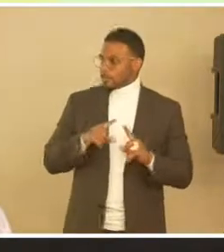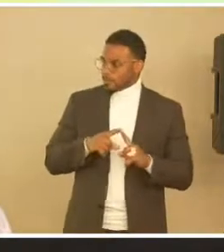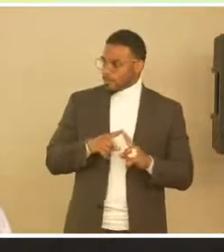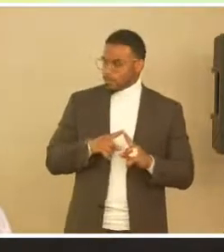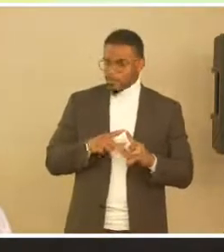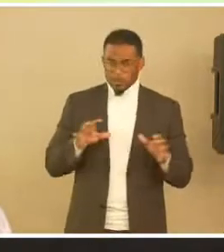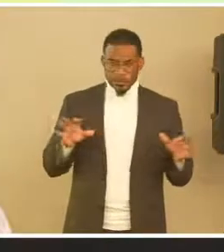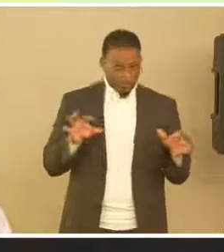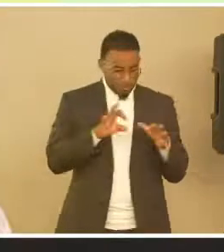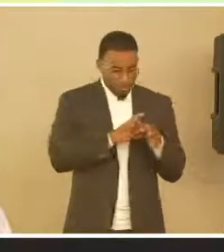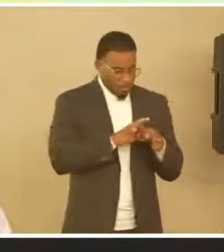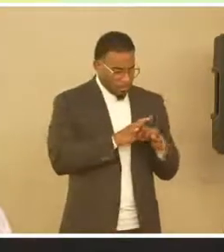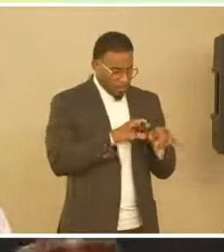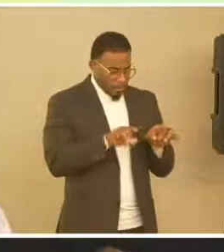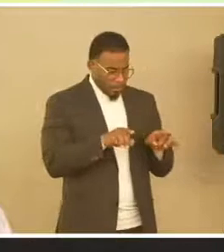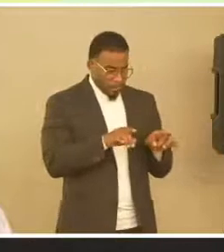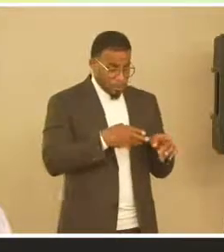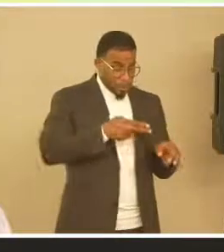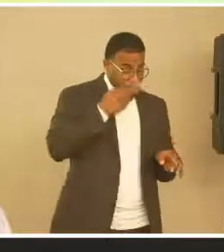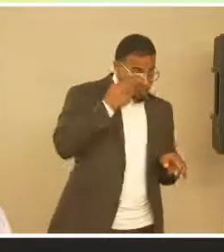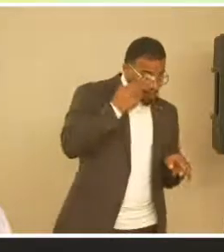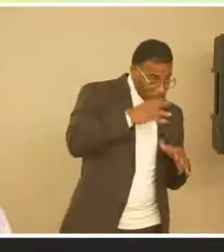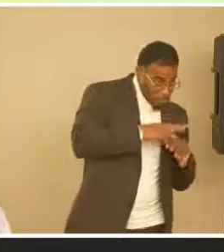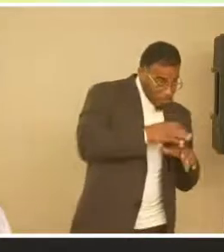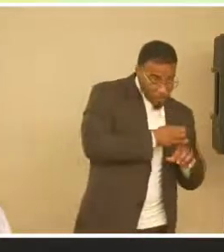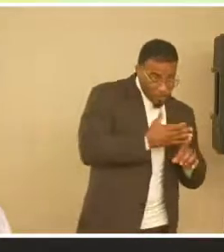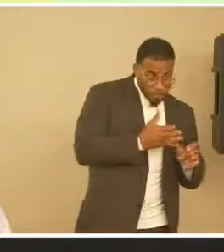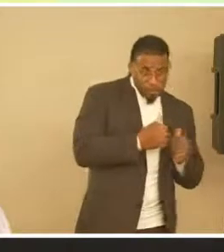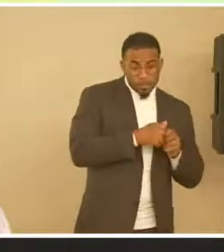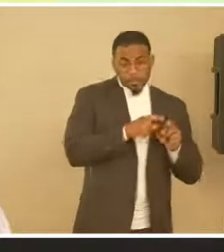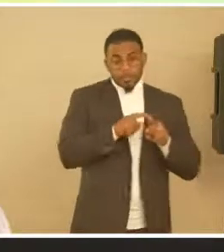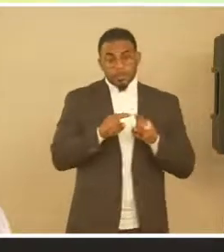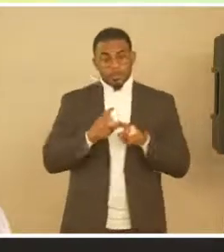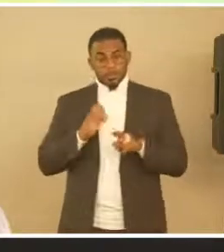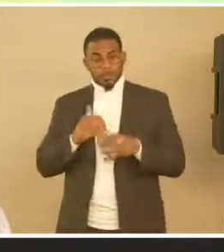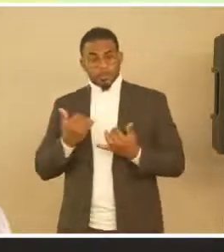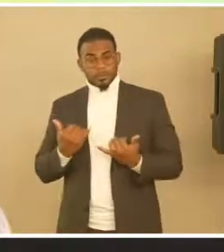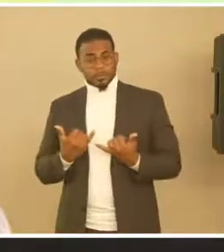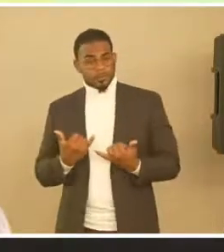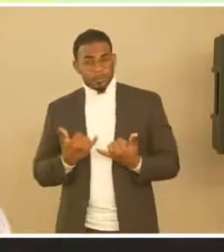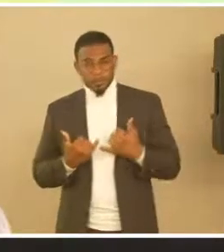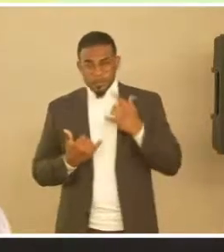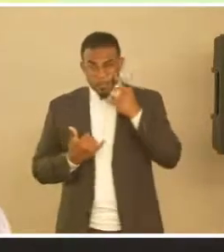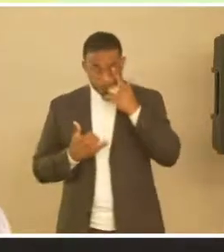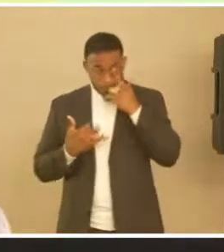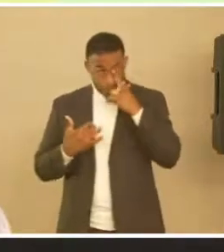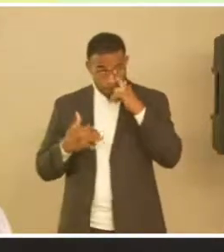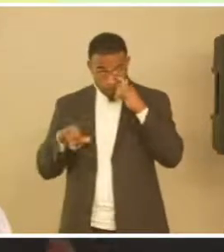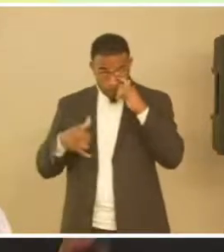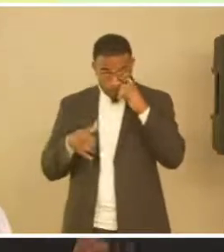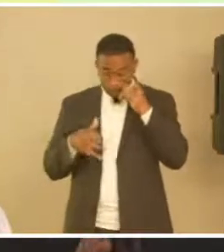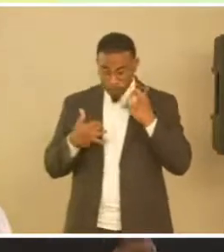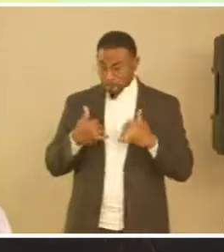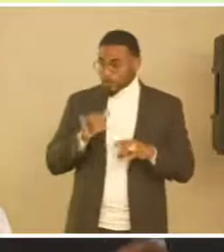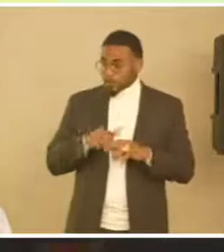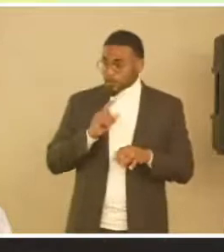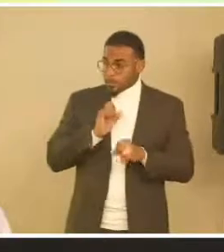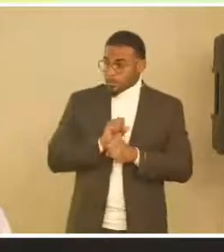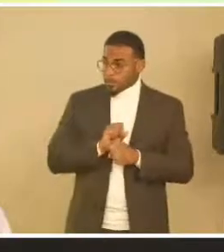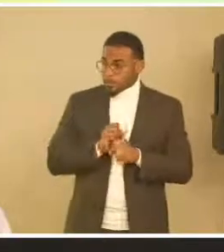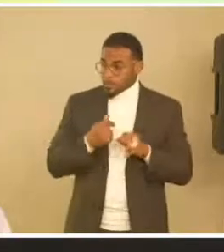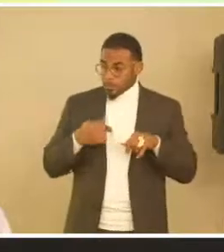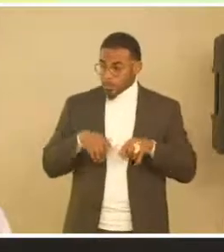to combine the historical context with also our contemporary challenges that